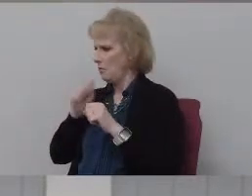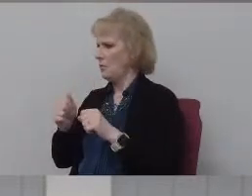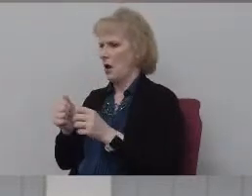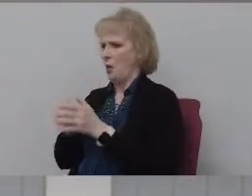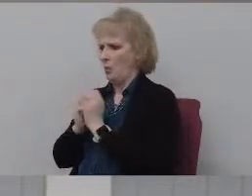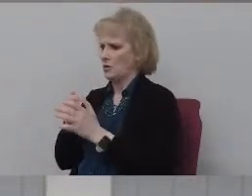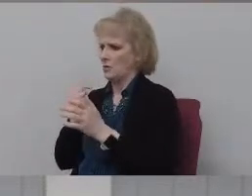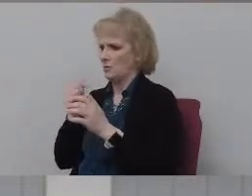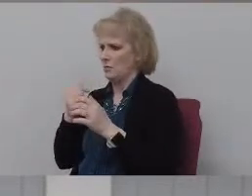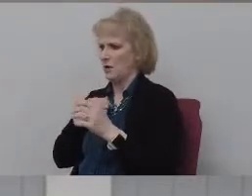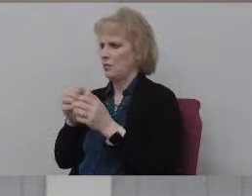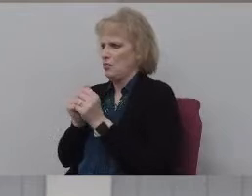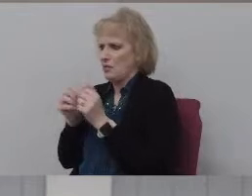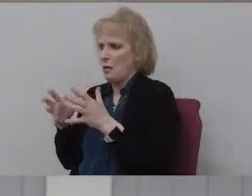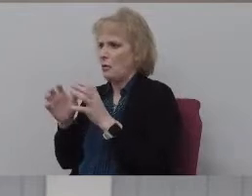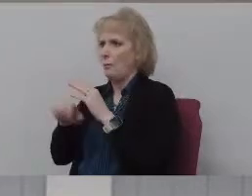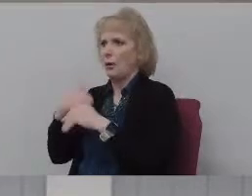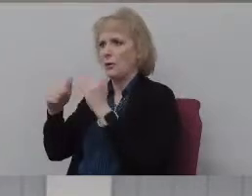a building?